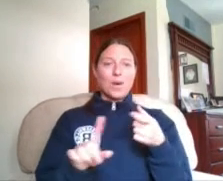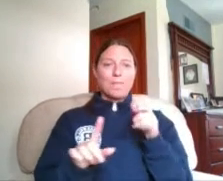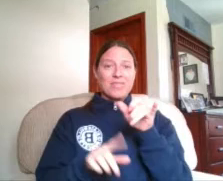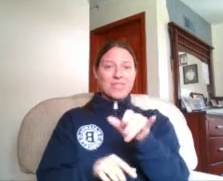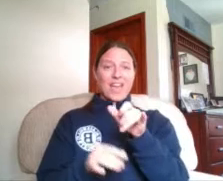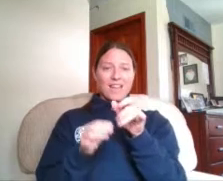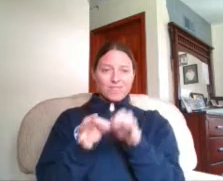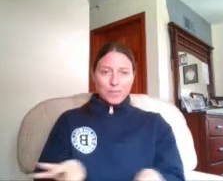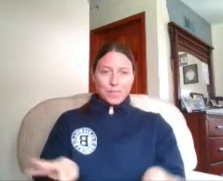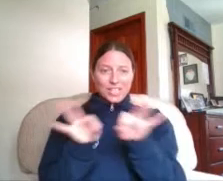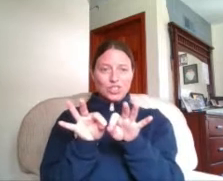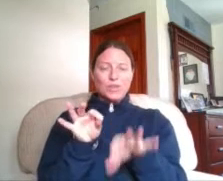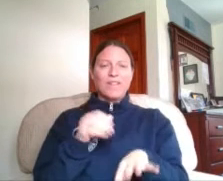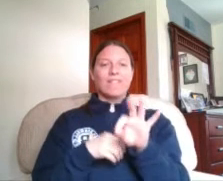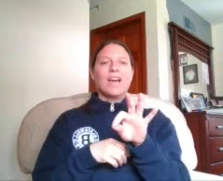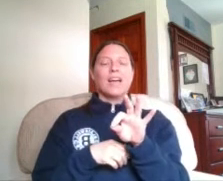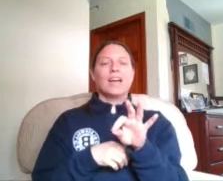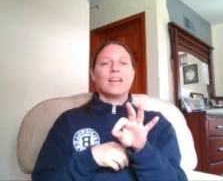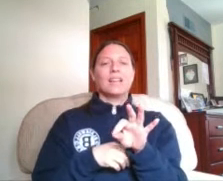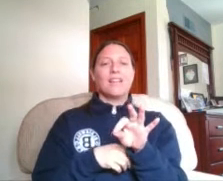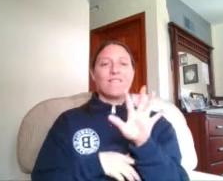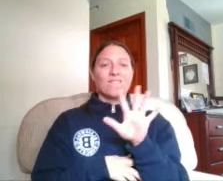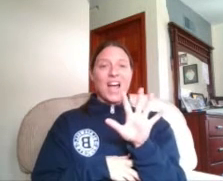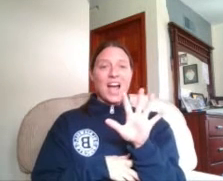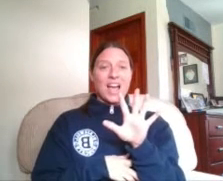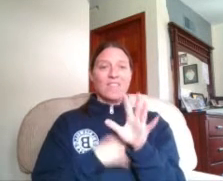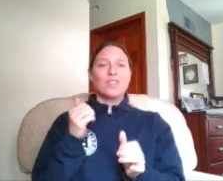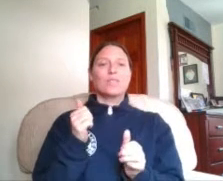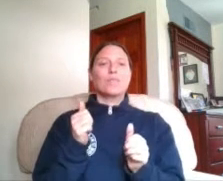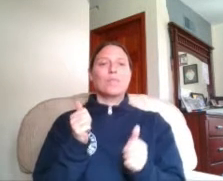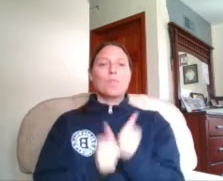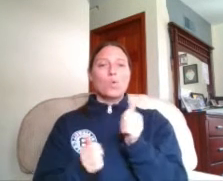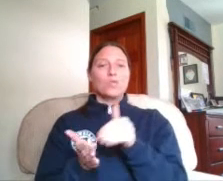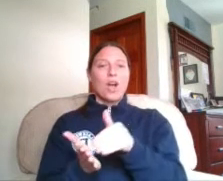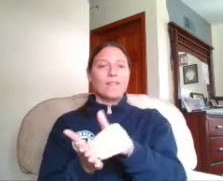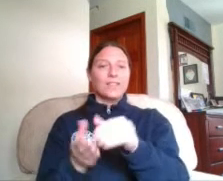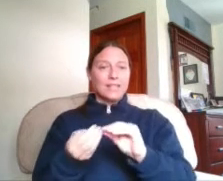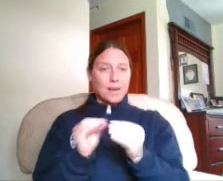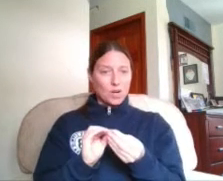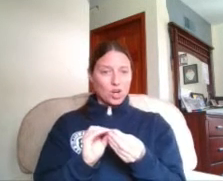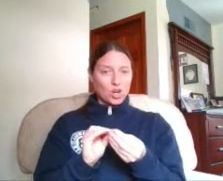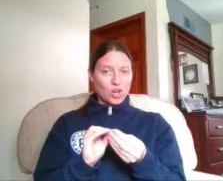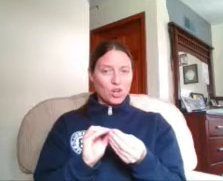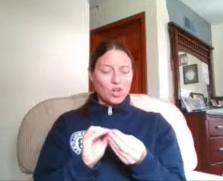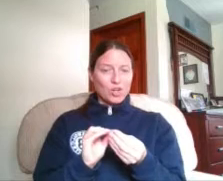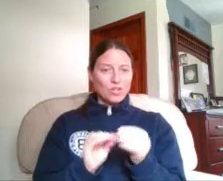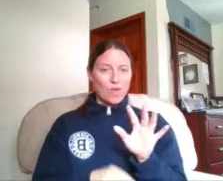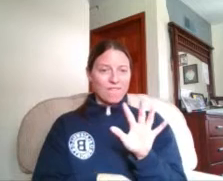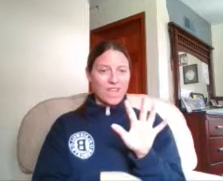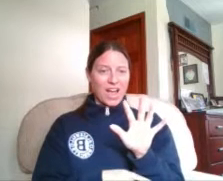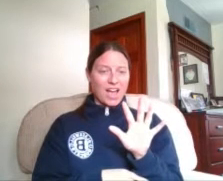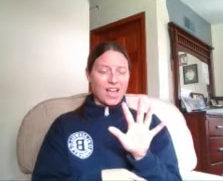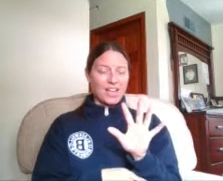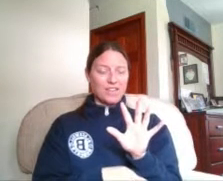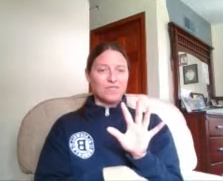is 5. So 5 miles is the most frequent